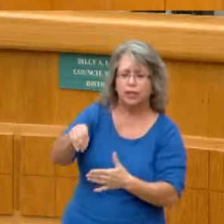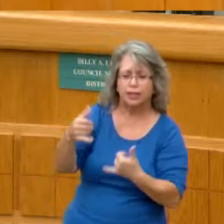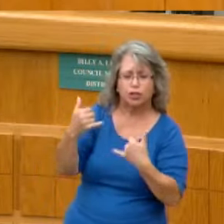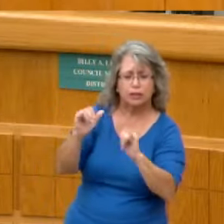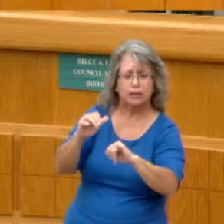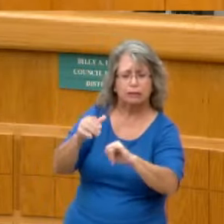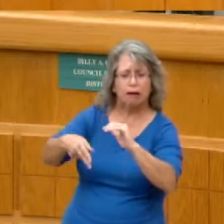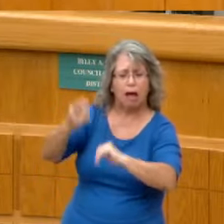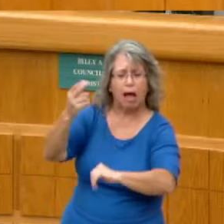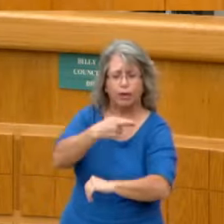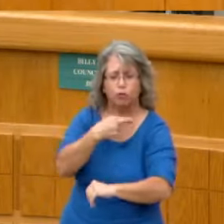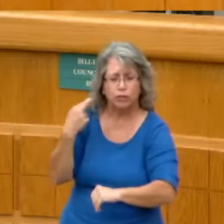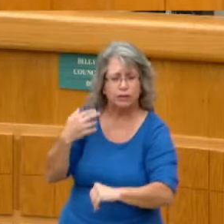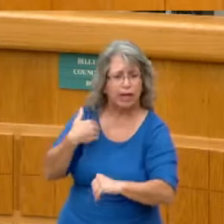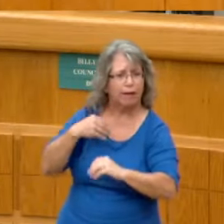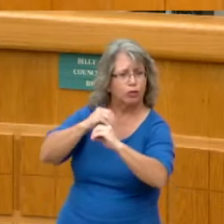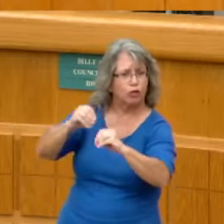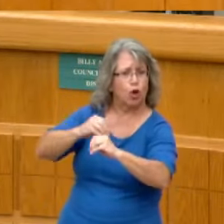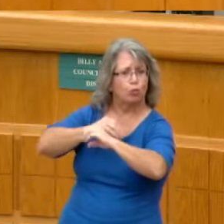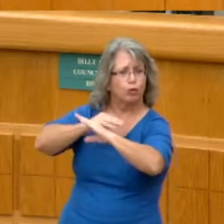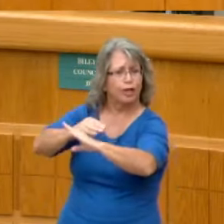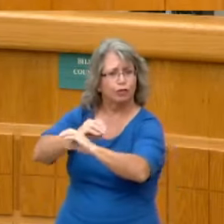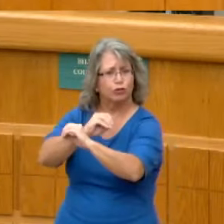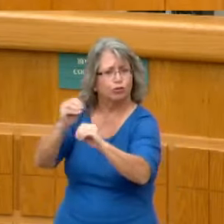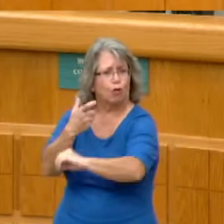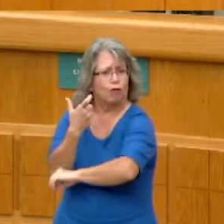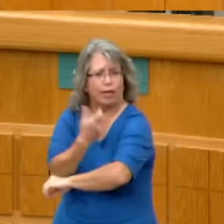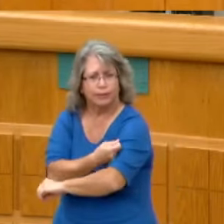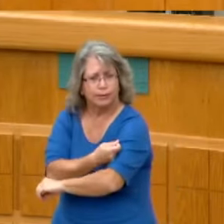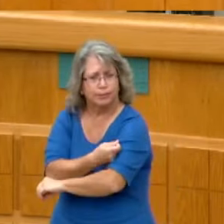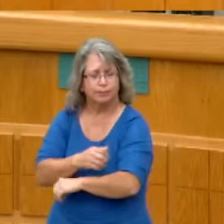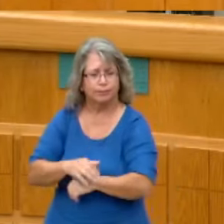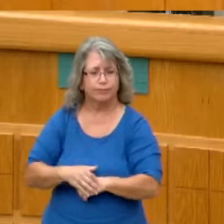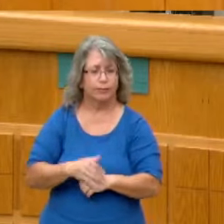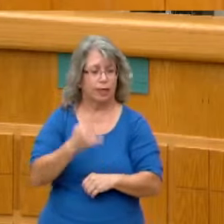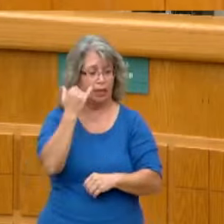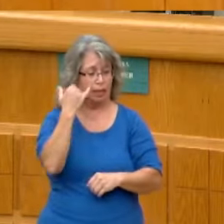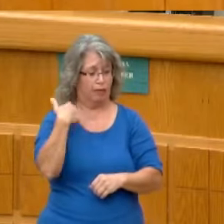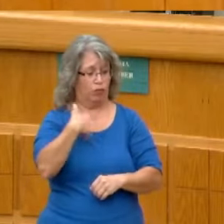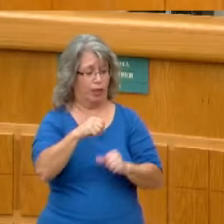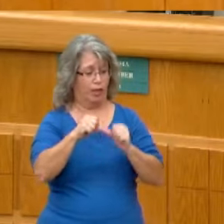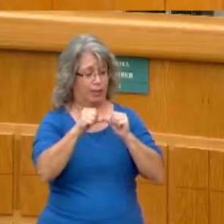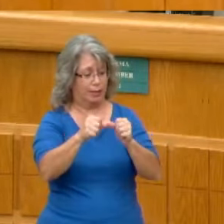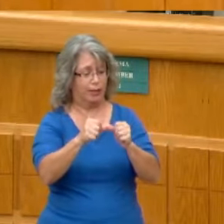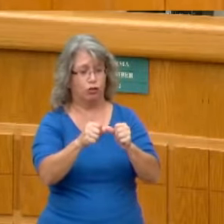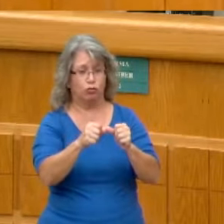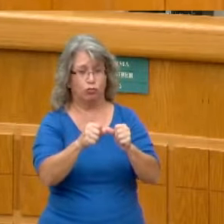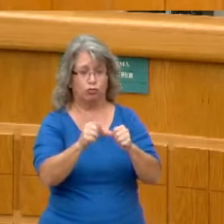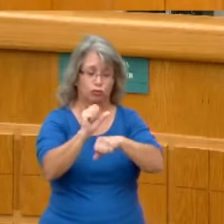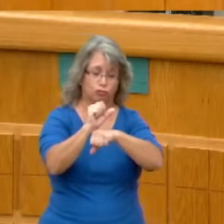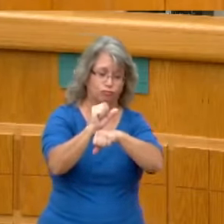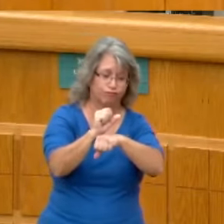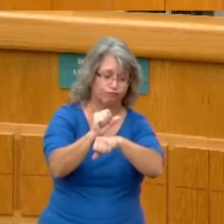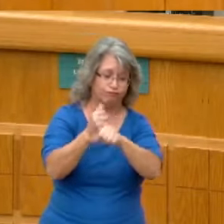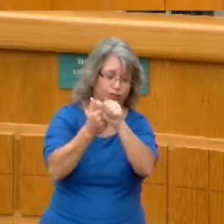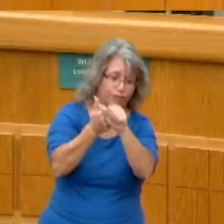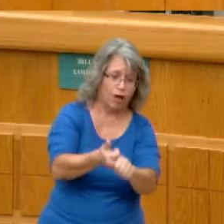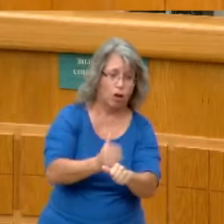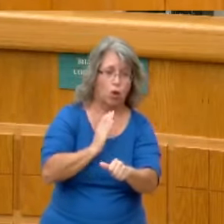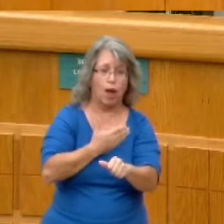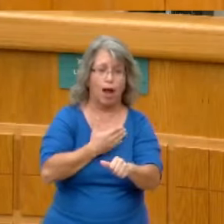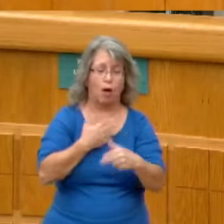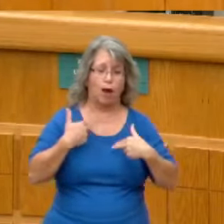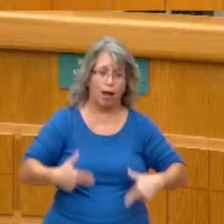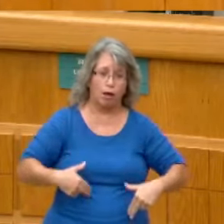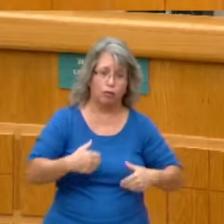the virus, and whether we continue to practice our public health strategies. Since getting the full FDA approval